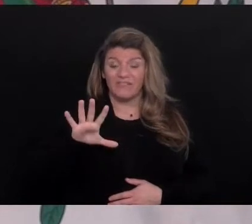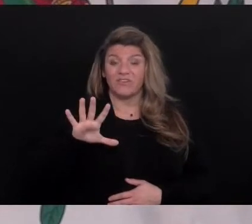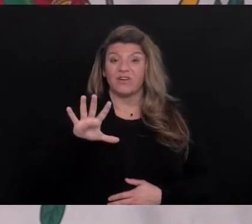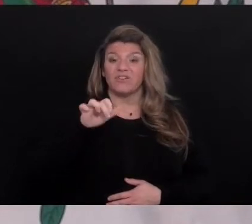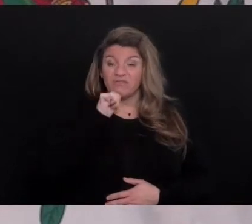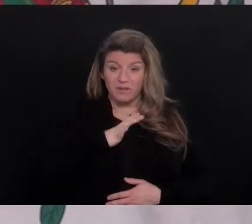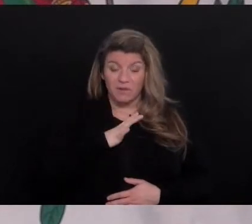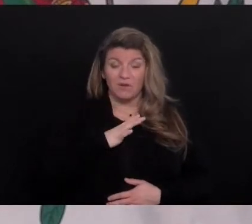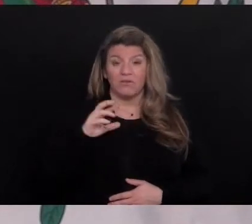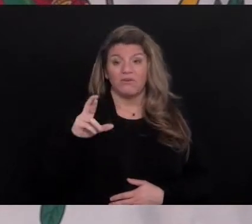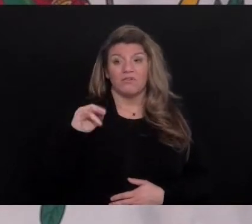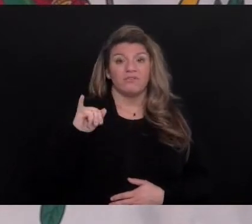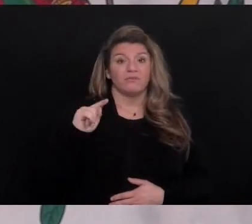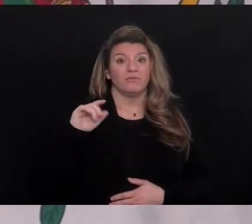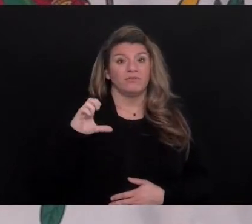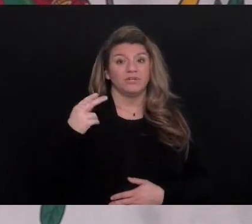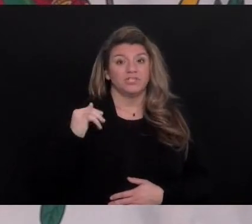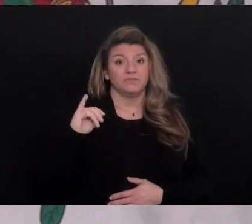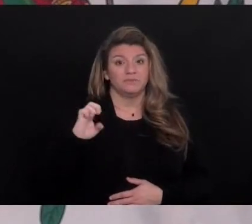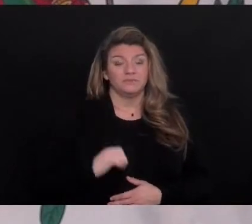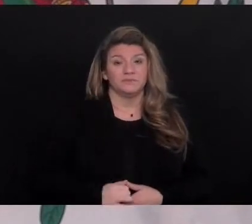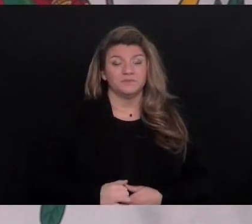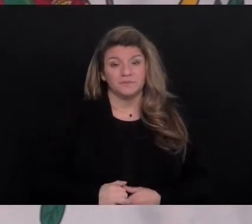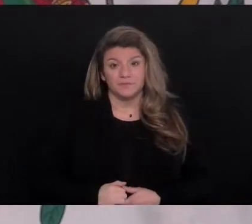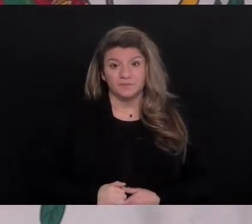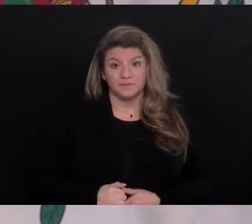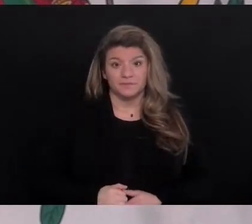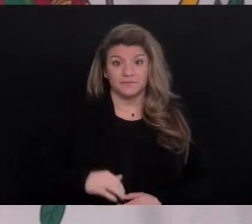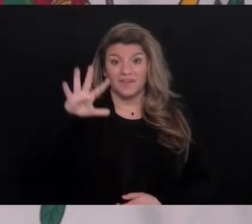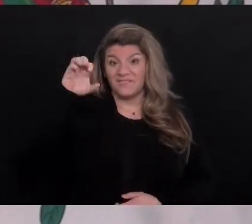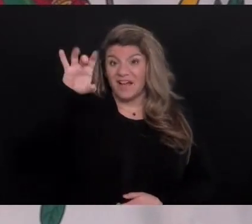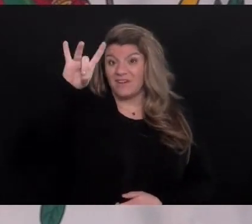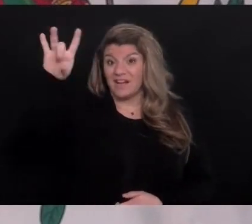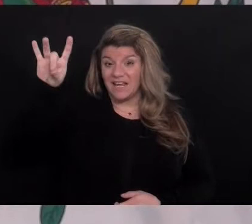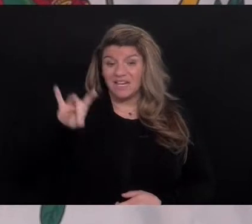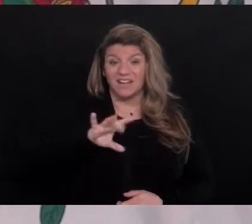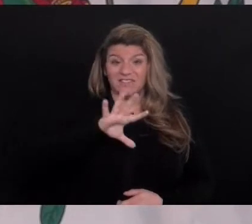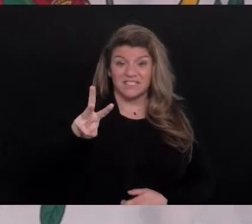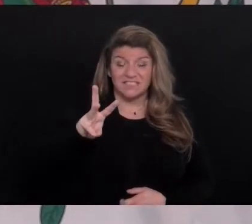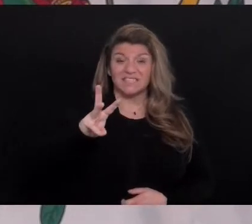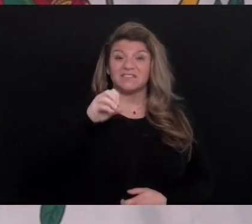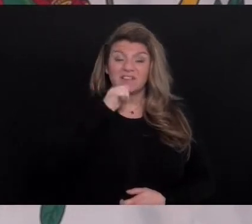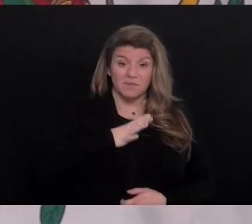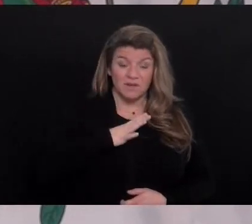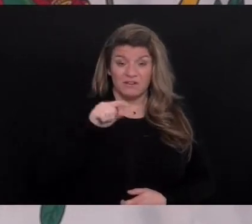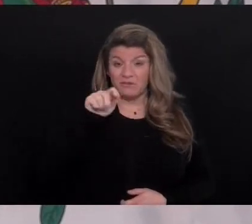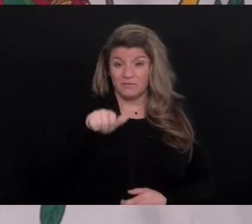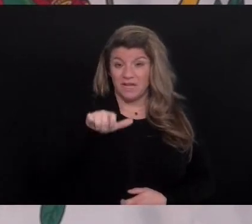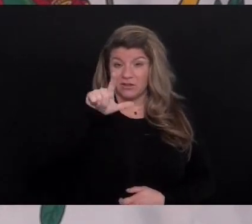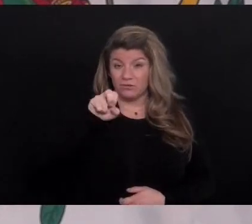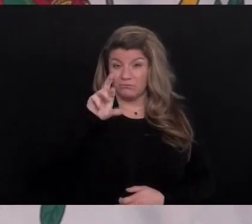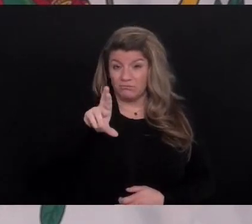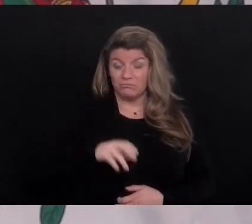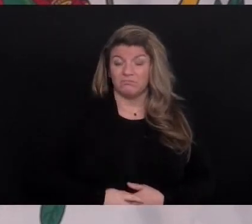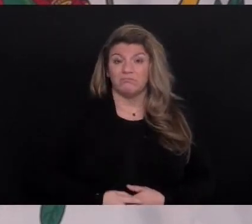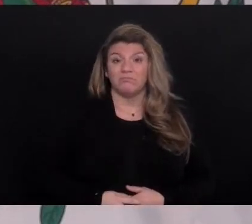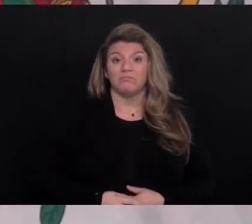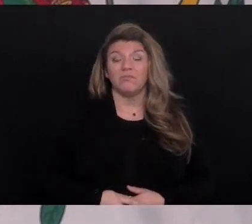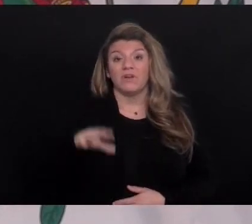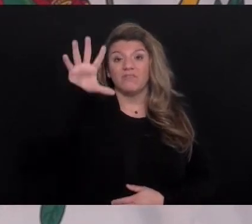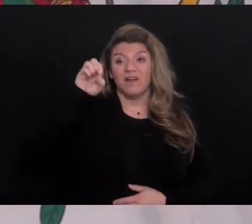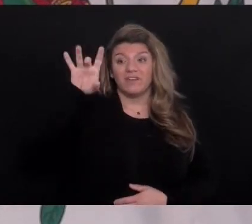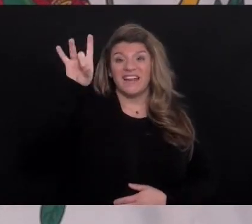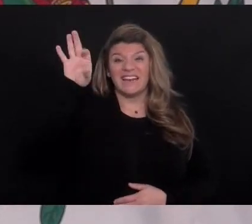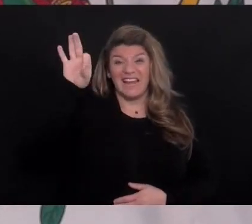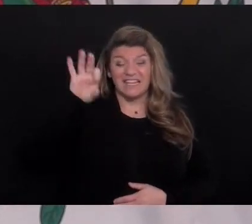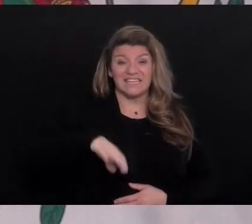85-year-old female from Ritchie County. The 5,088th is a 56-year-old female from Taylor County. The